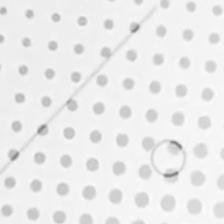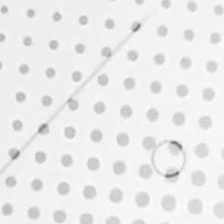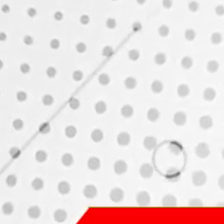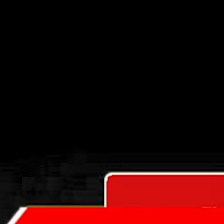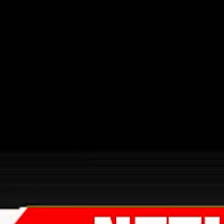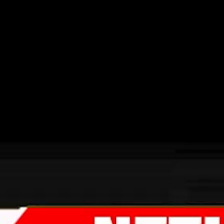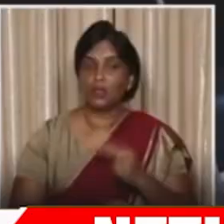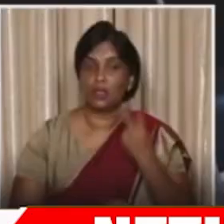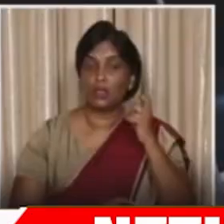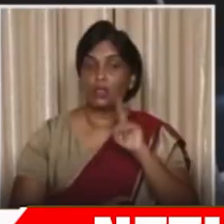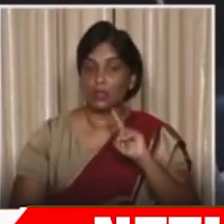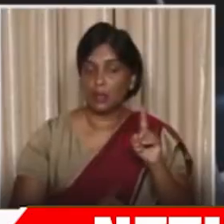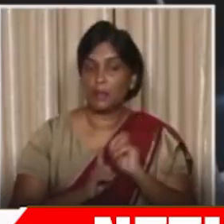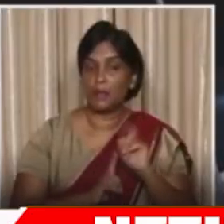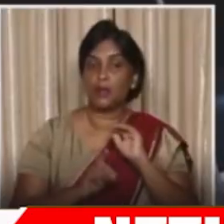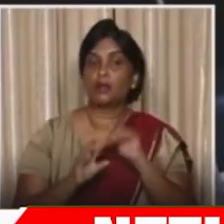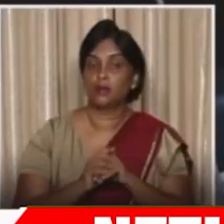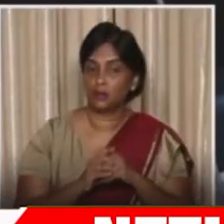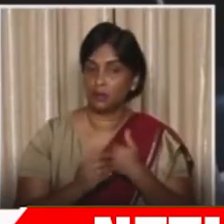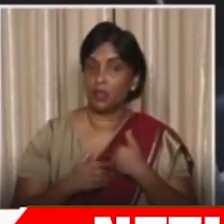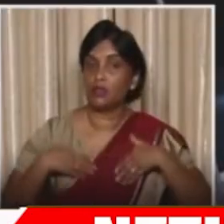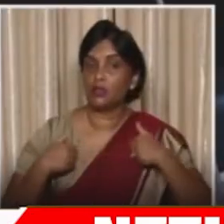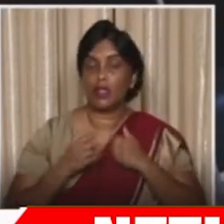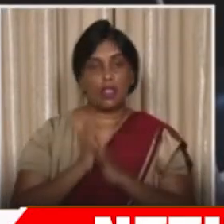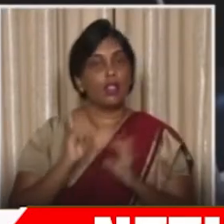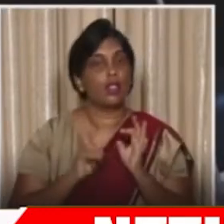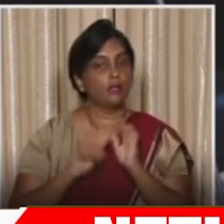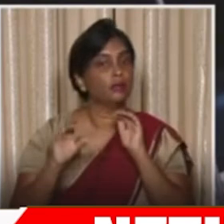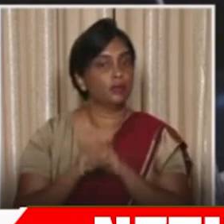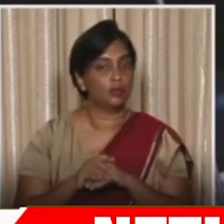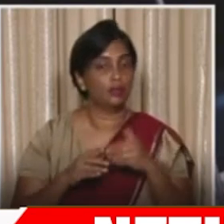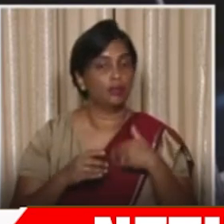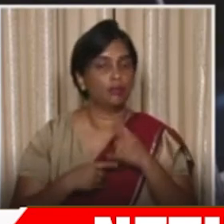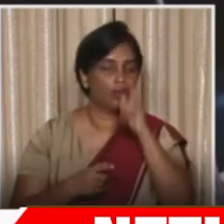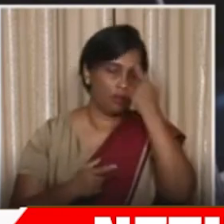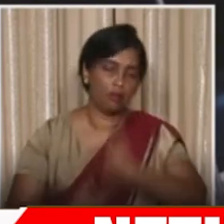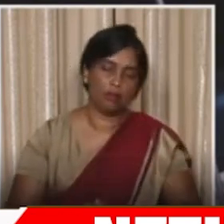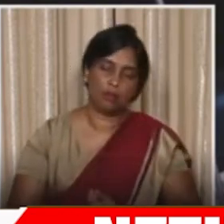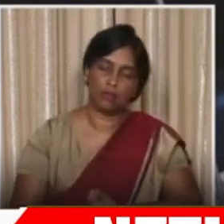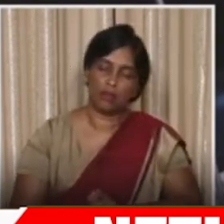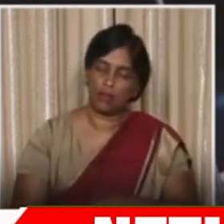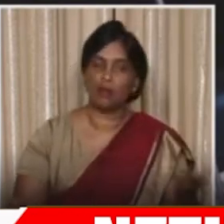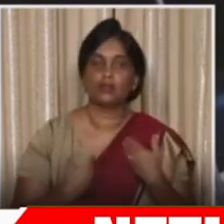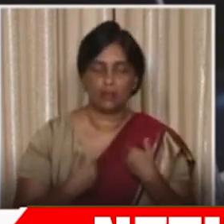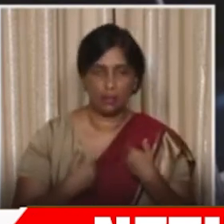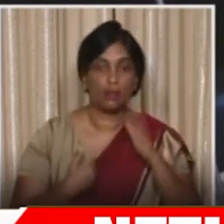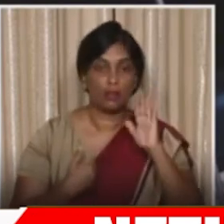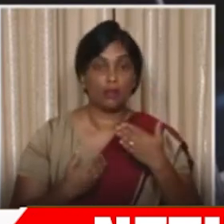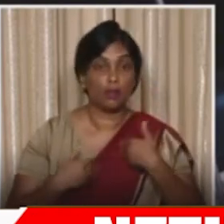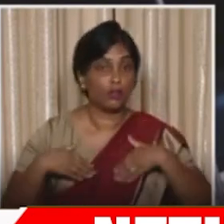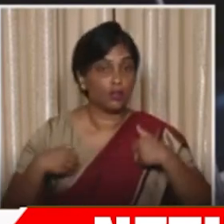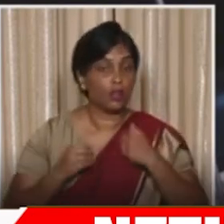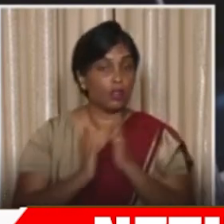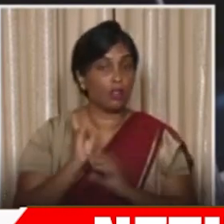Obo Godnaganna Parliamentuwe Mawa Saukhyamathiwe Rashayen Patkiruwe Mawa Nattatama Nathi Karanda Mawa Iwara Karanda Habai Mama